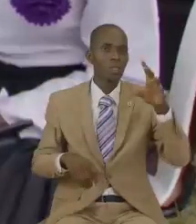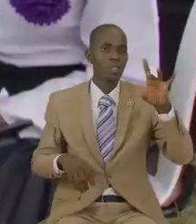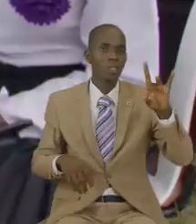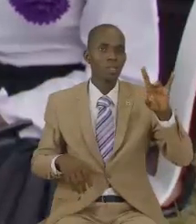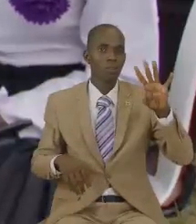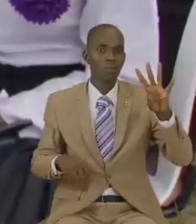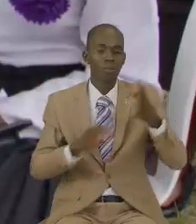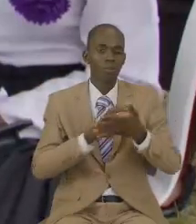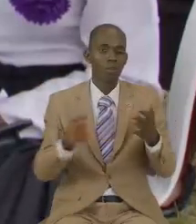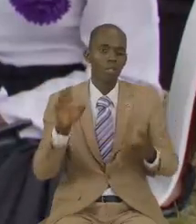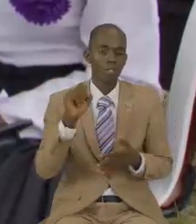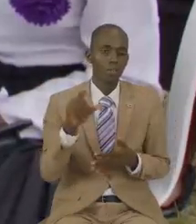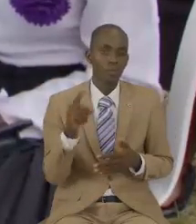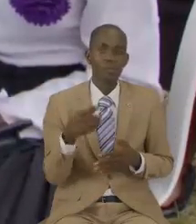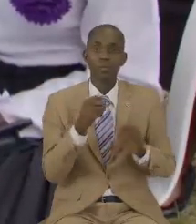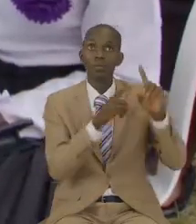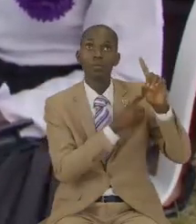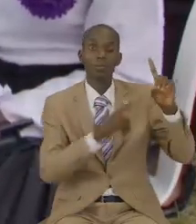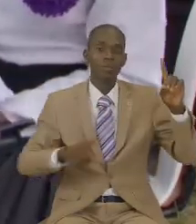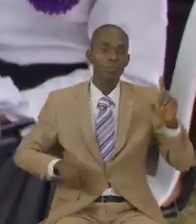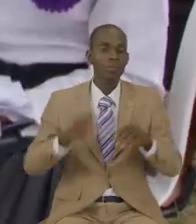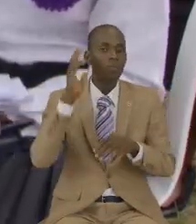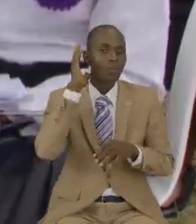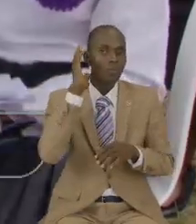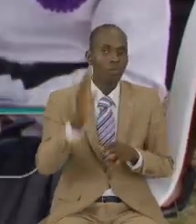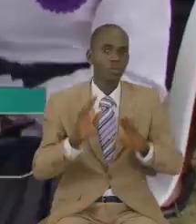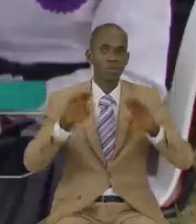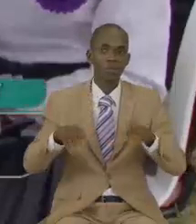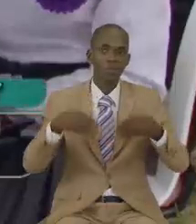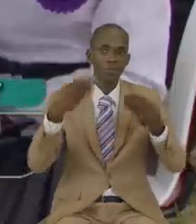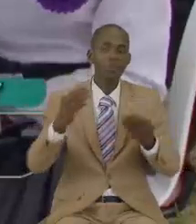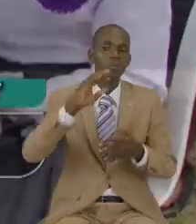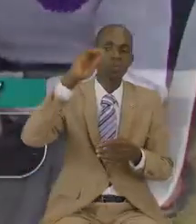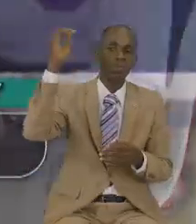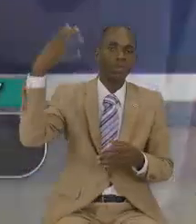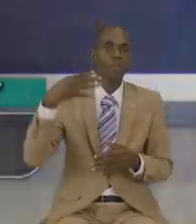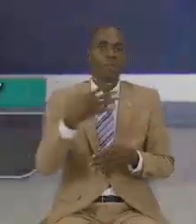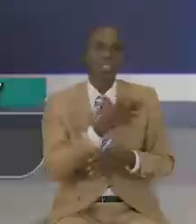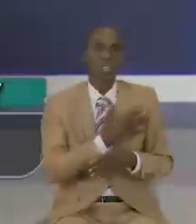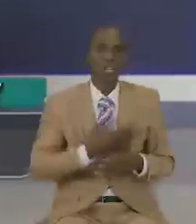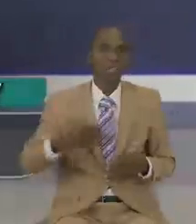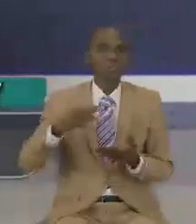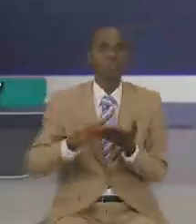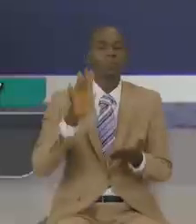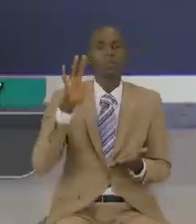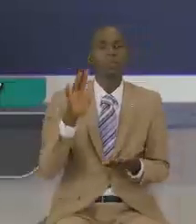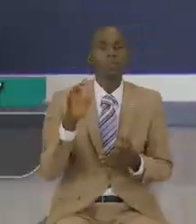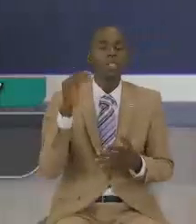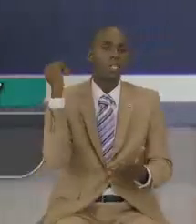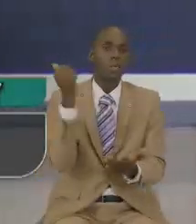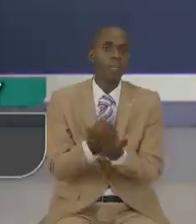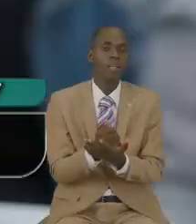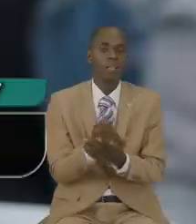sun and shield. The Lord will give grace and glory. Somebody shout amen.